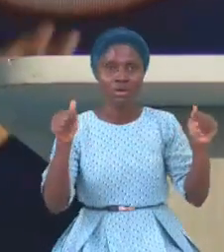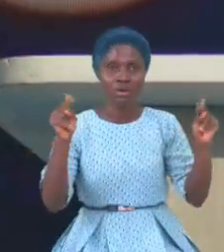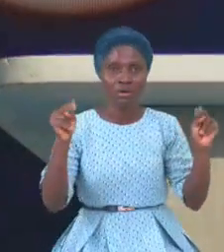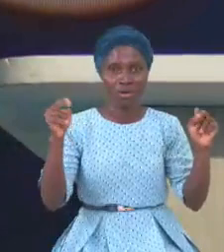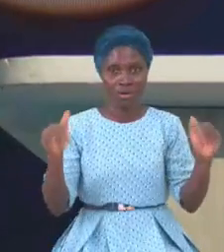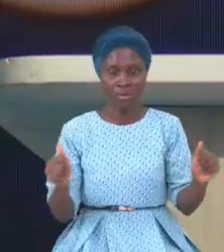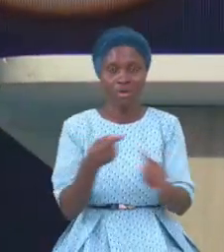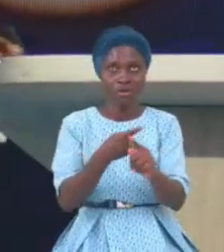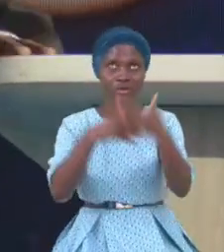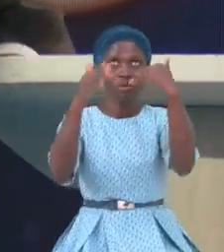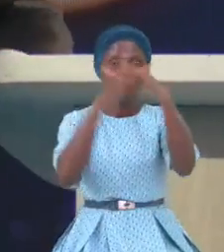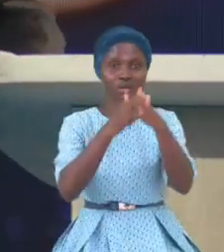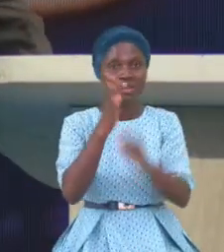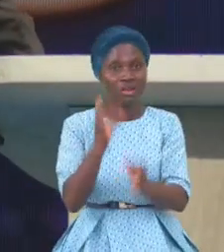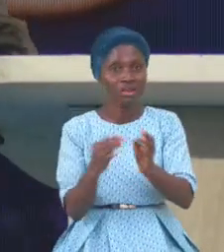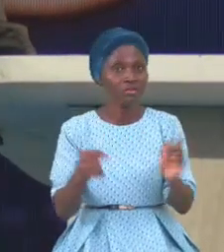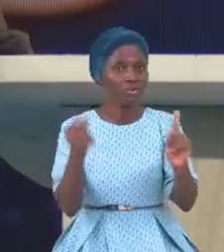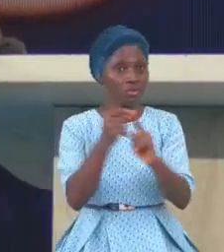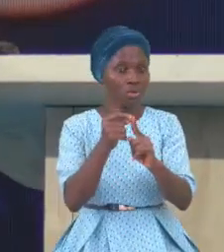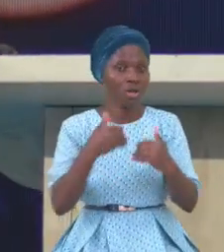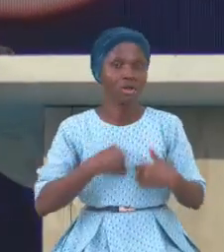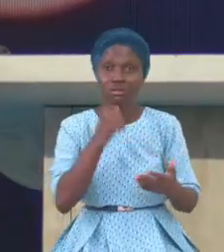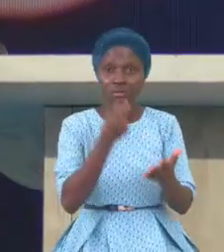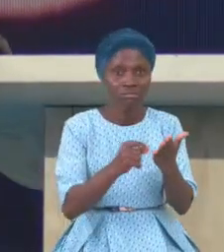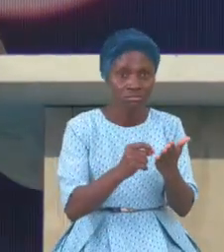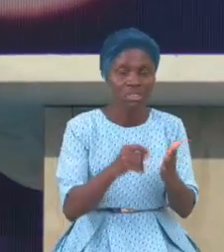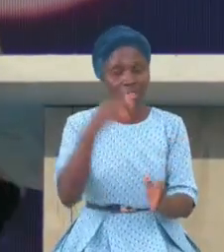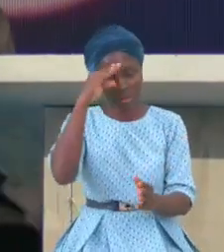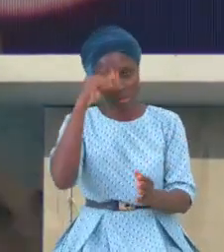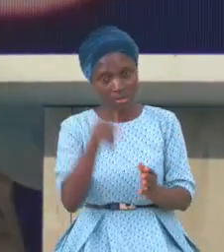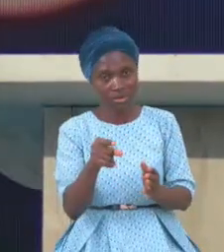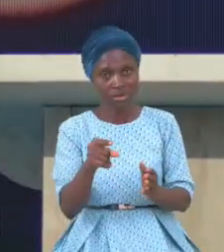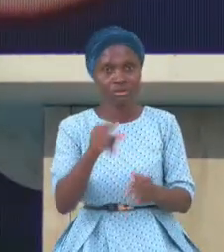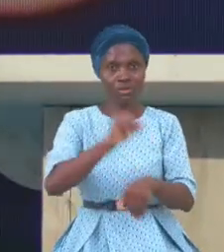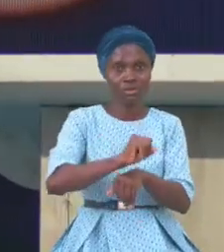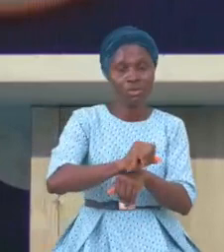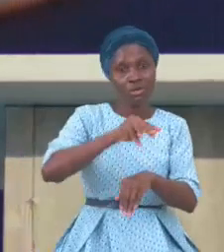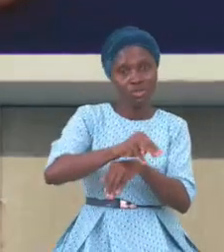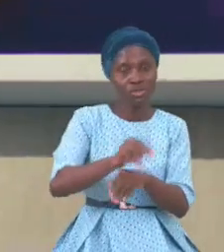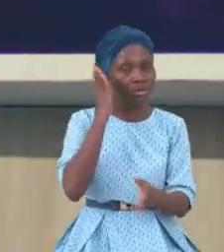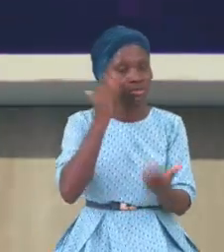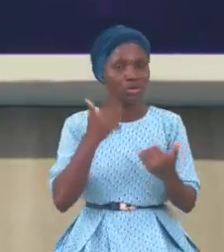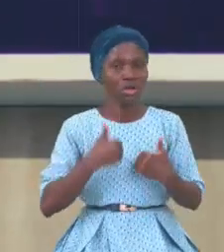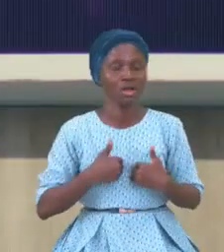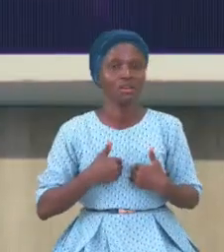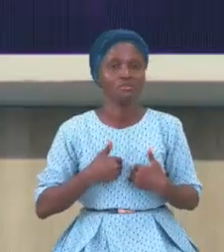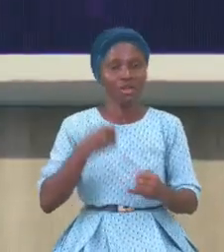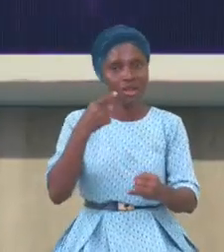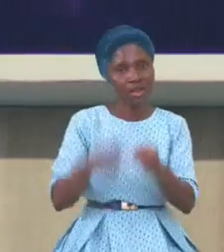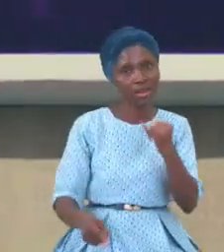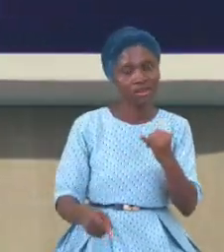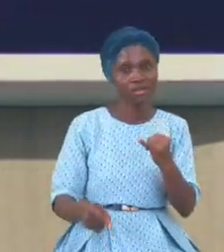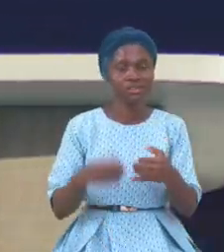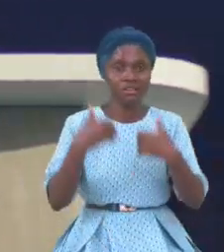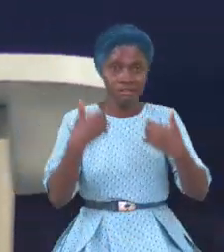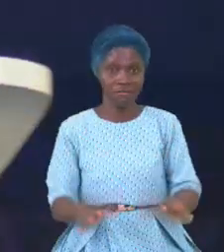his ministry would have terminated at the point of his death. But because of the word, it's the